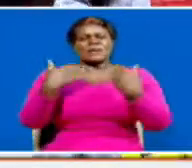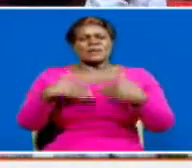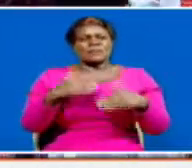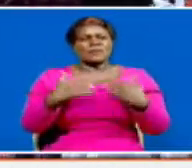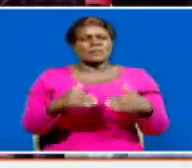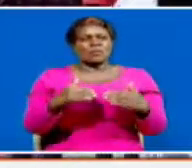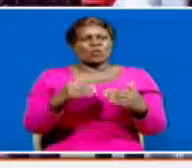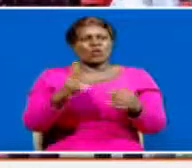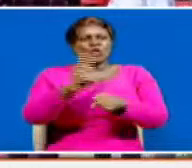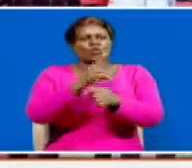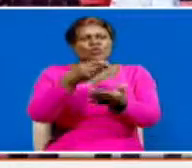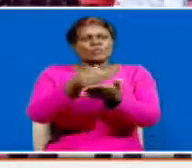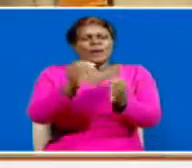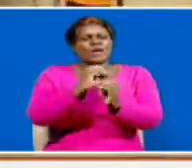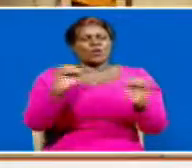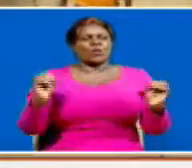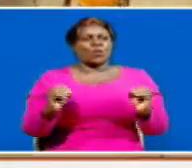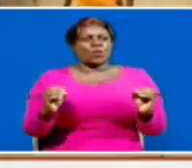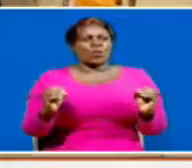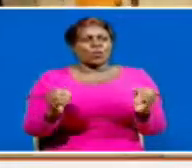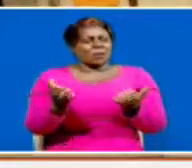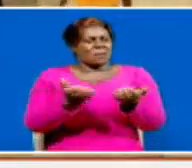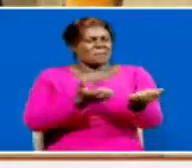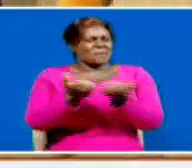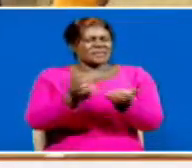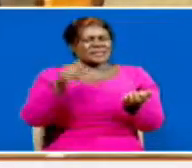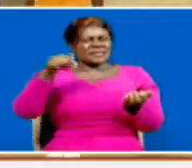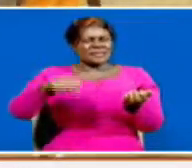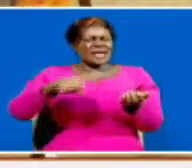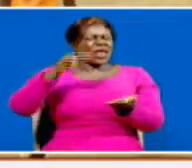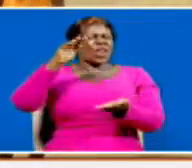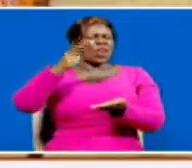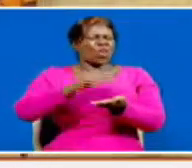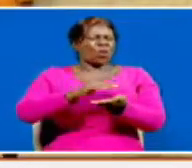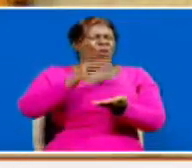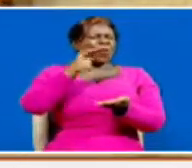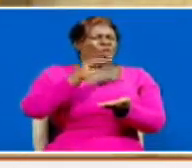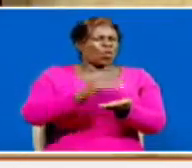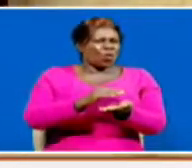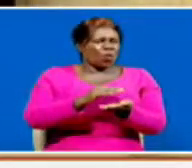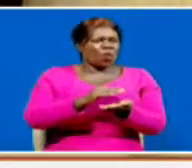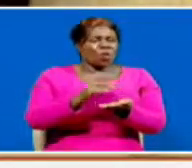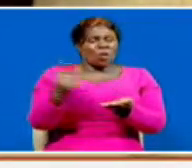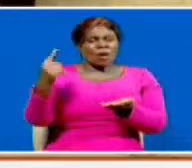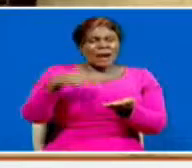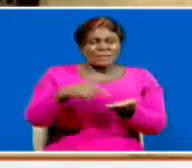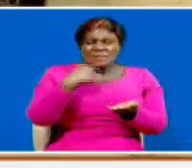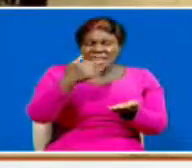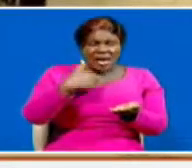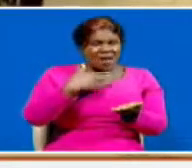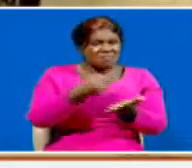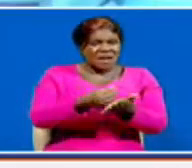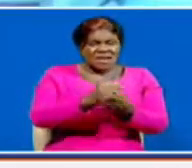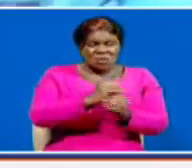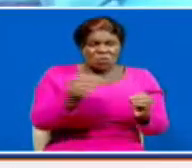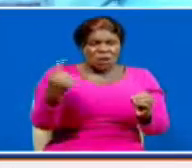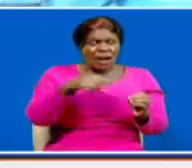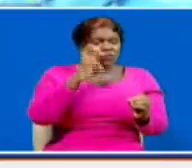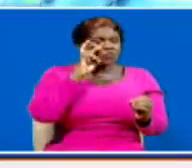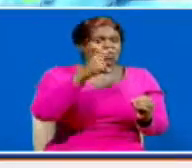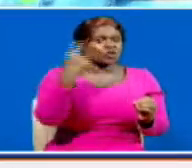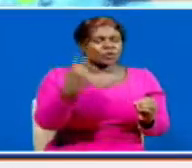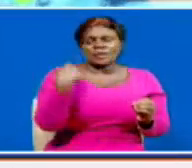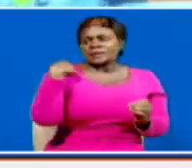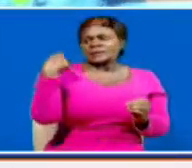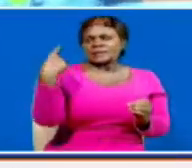not spend as they had projected. Biashara ya leo kuko chini kabisa. Hata wenye wanaingia wanasema wana pesa.